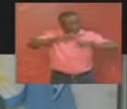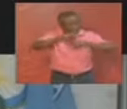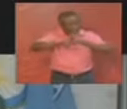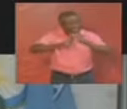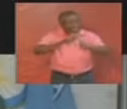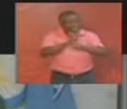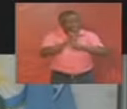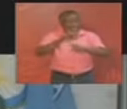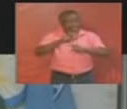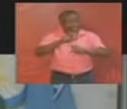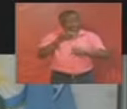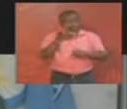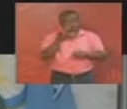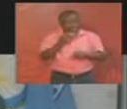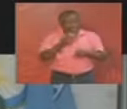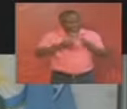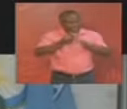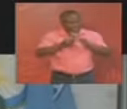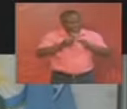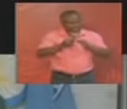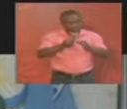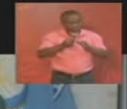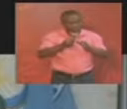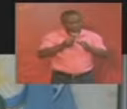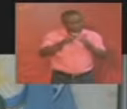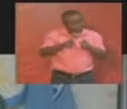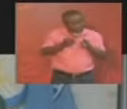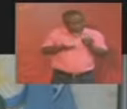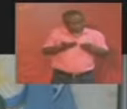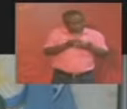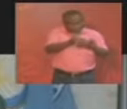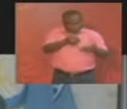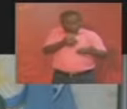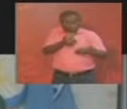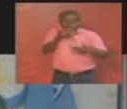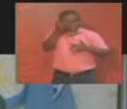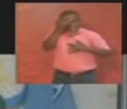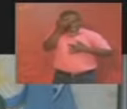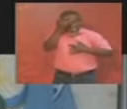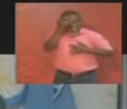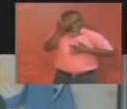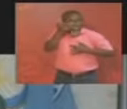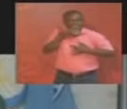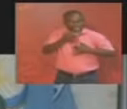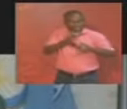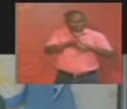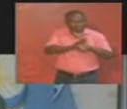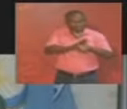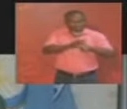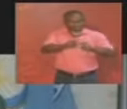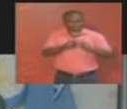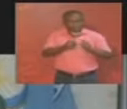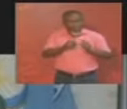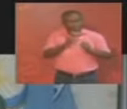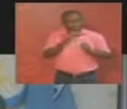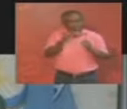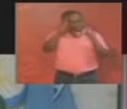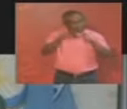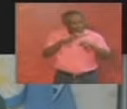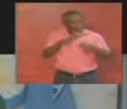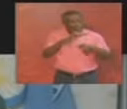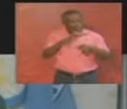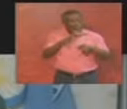persons previously were infected and didn't show symptoms, passed it on to these persons, etc. So the